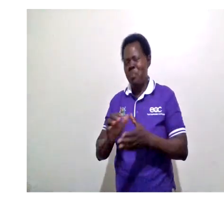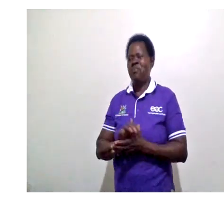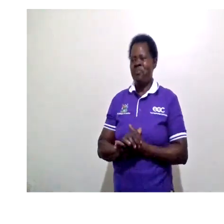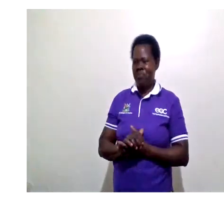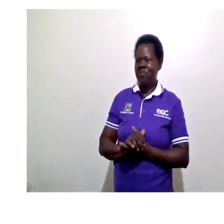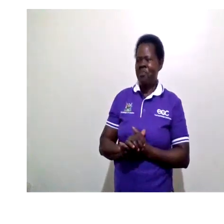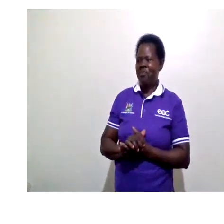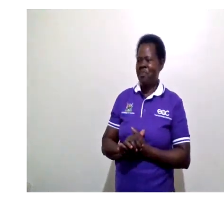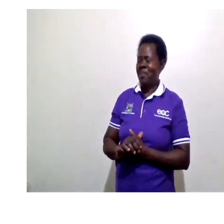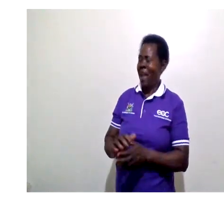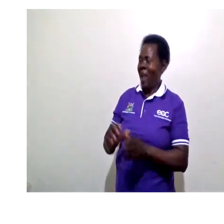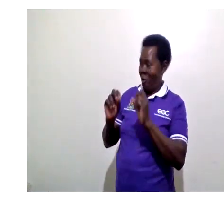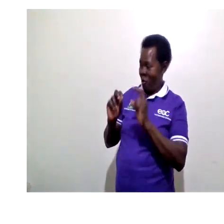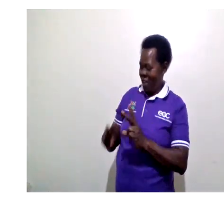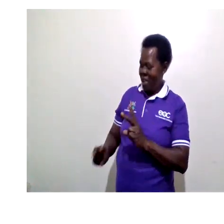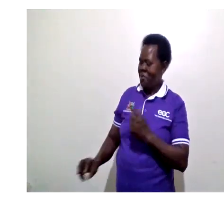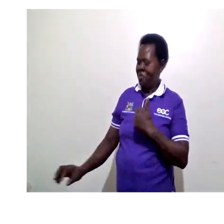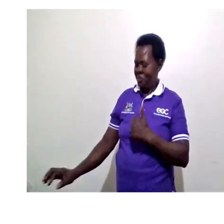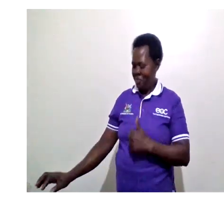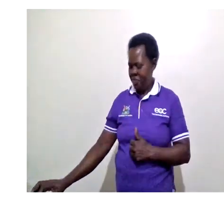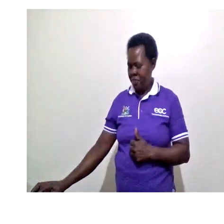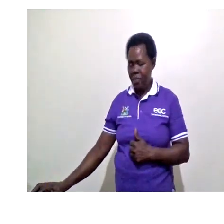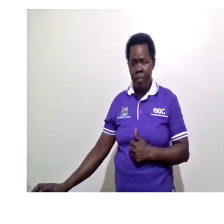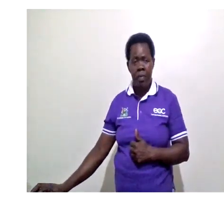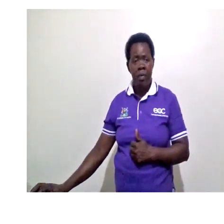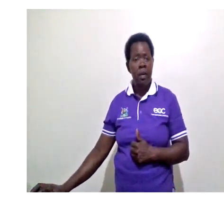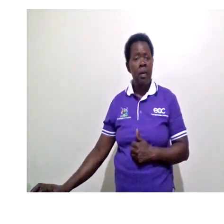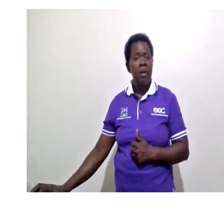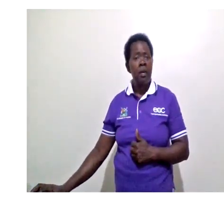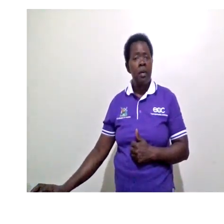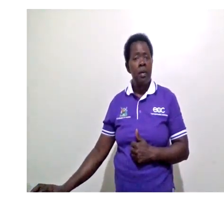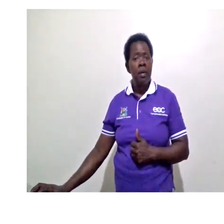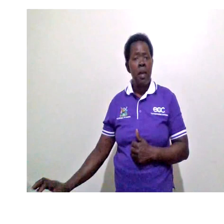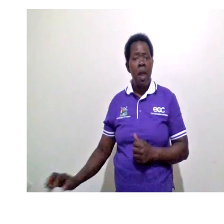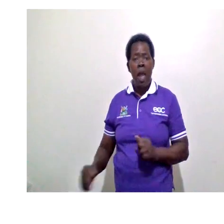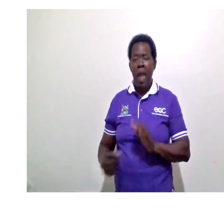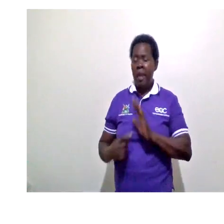in a group. All right?